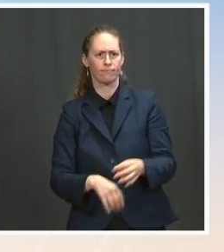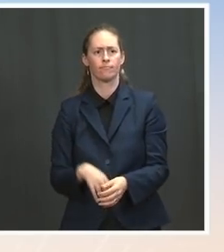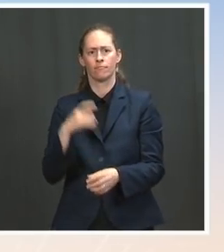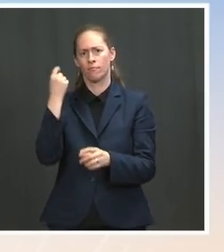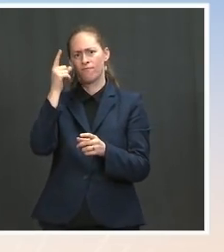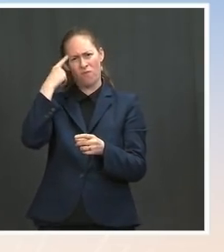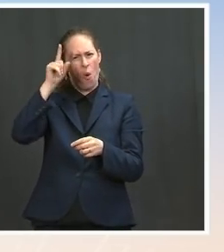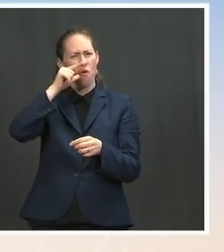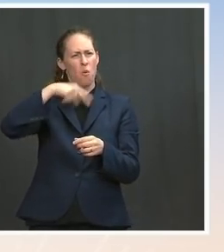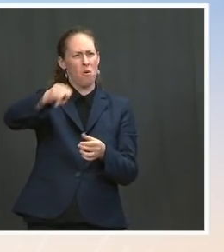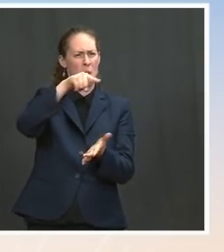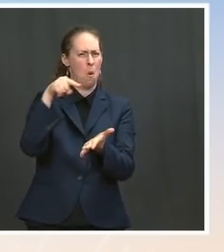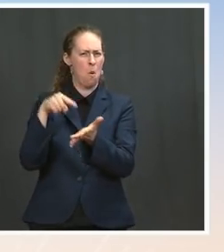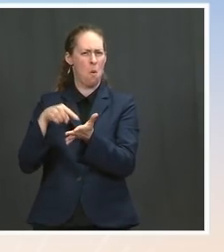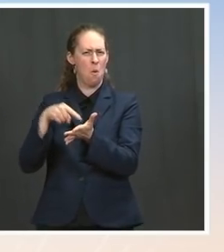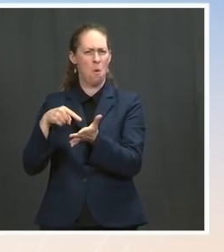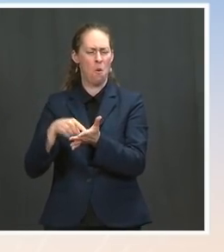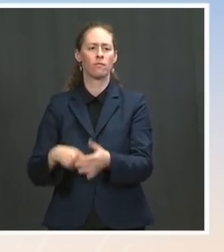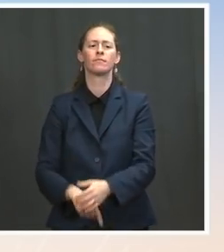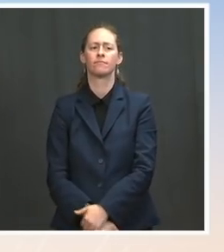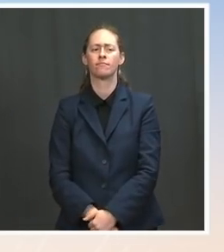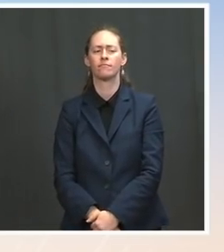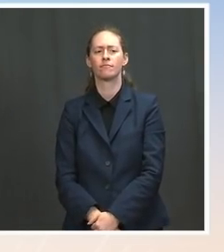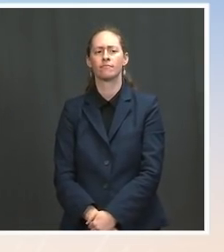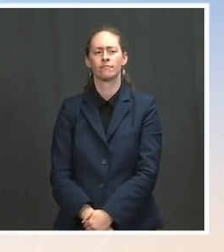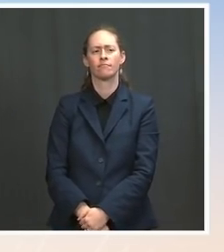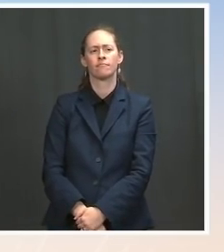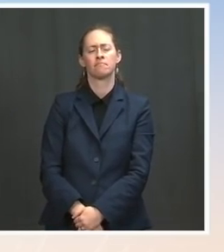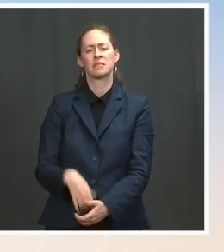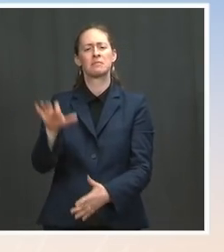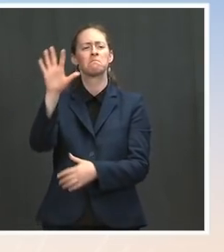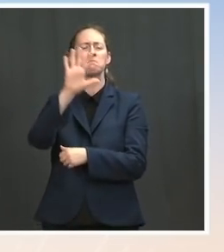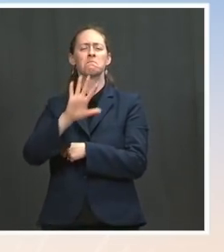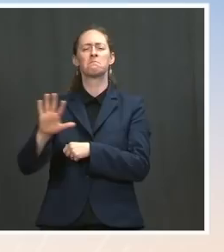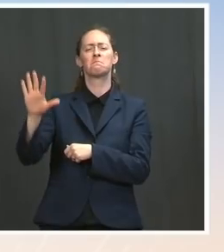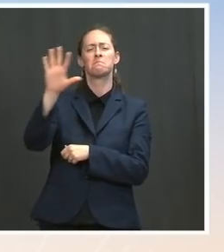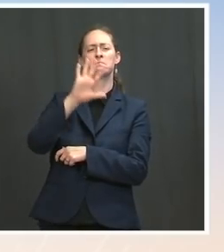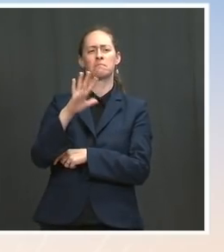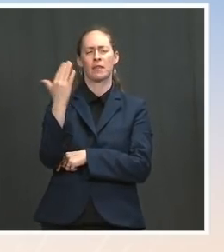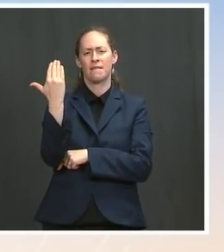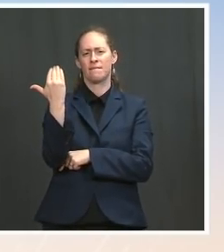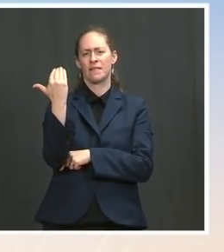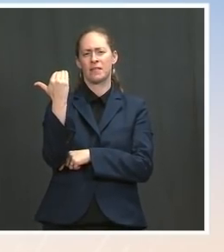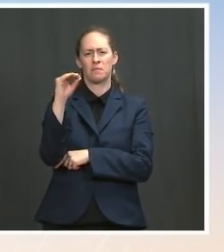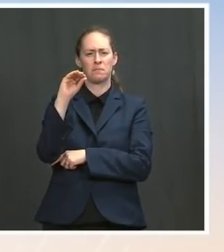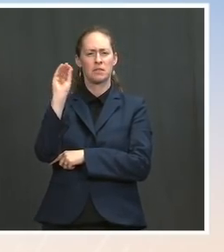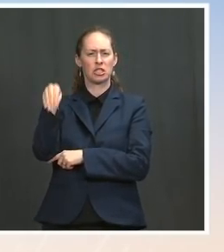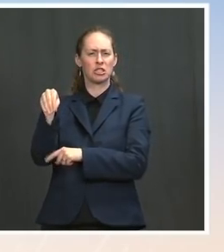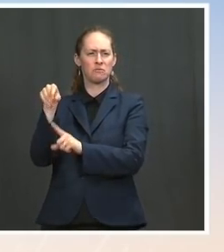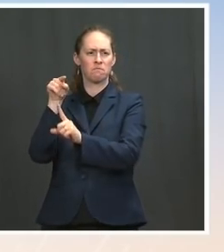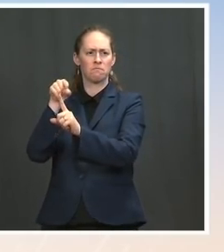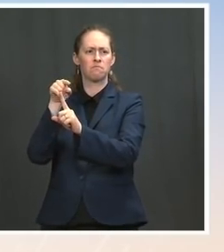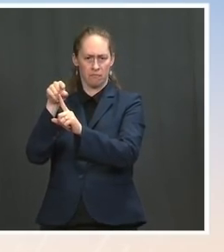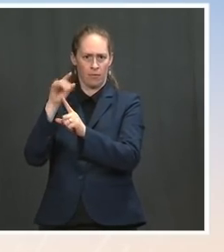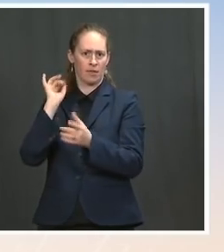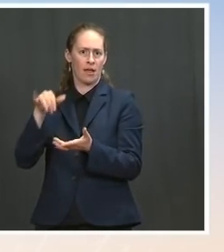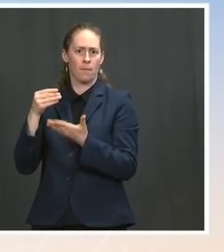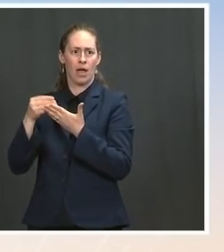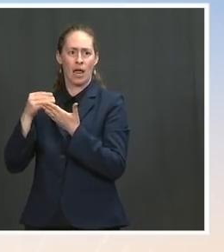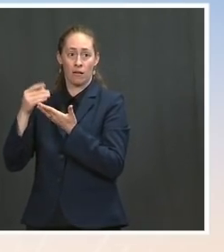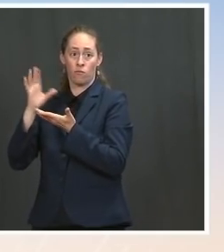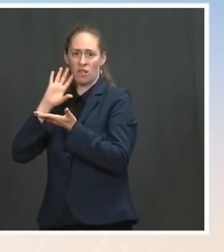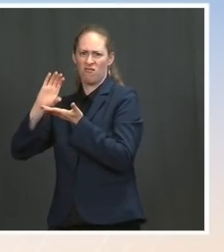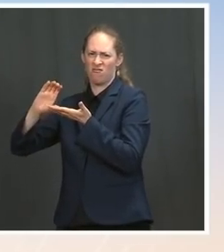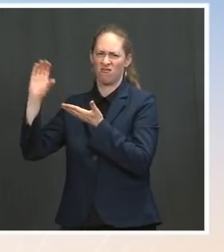$166.6 million, or 15% of allotted program funding, is being made immediately available to grantees, which will then, of course,